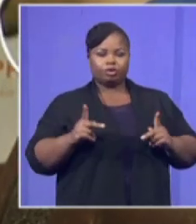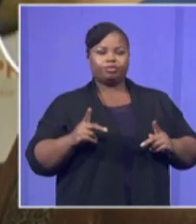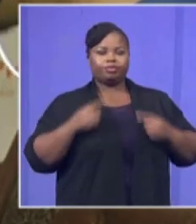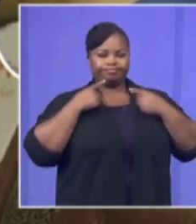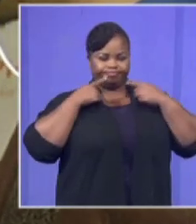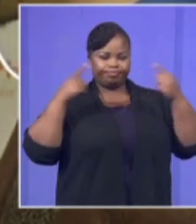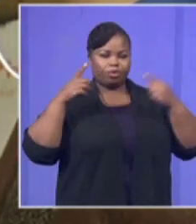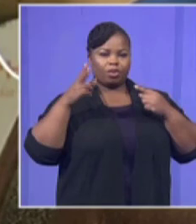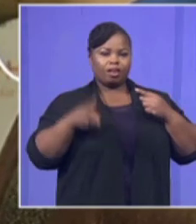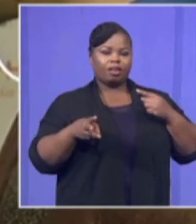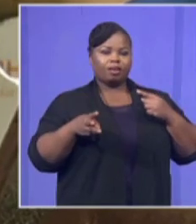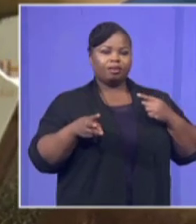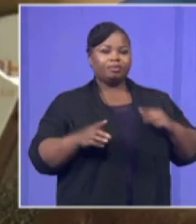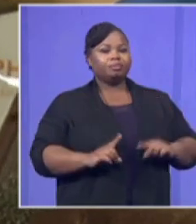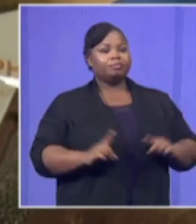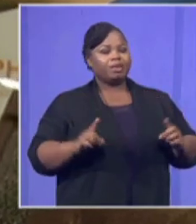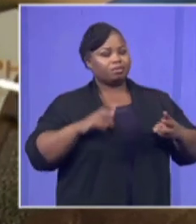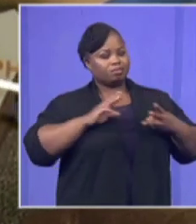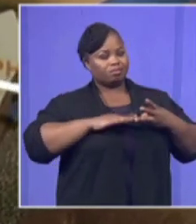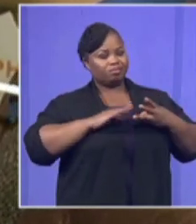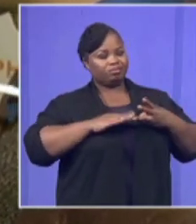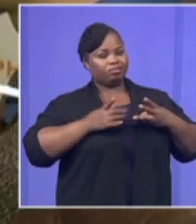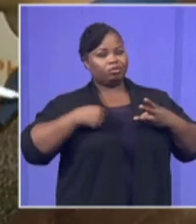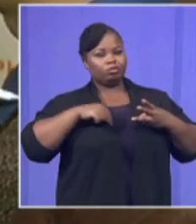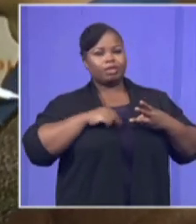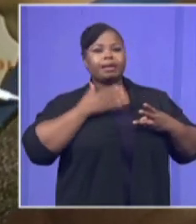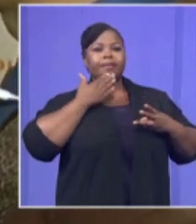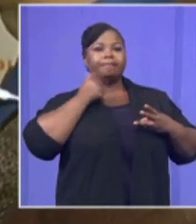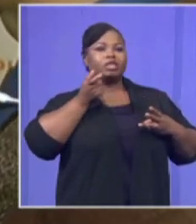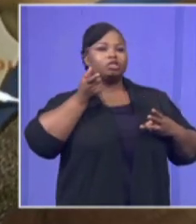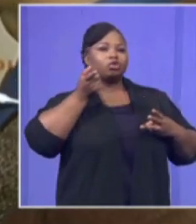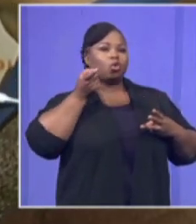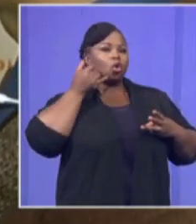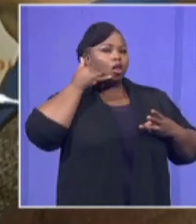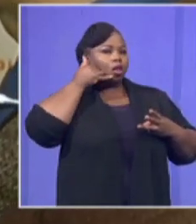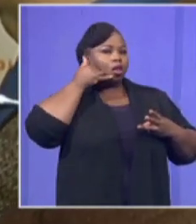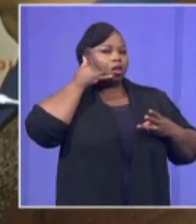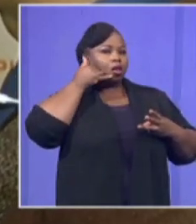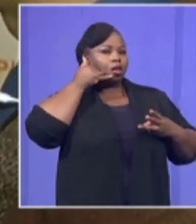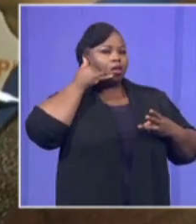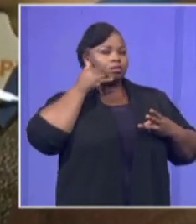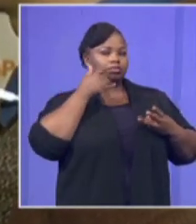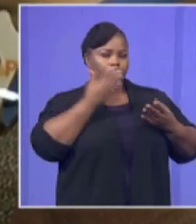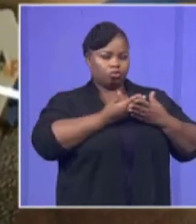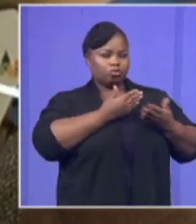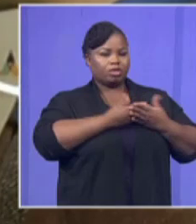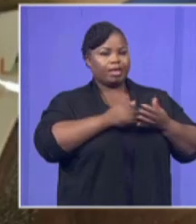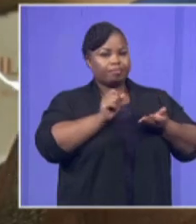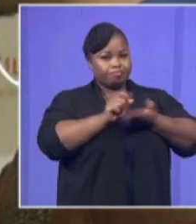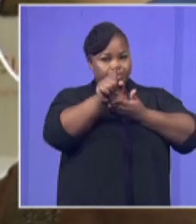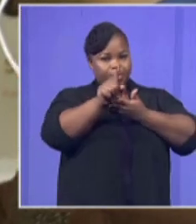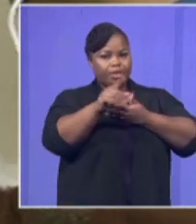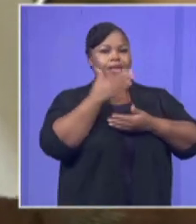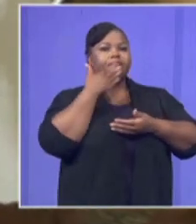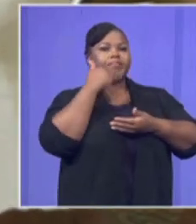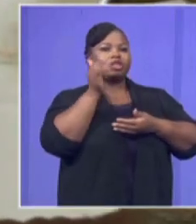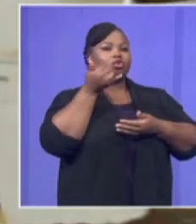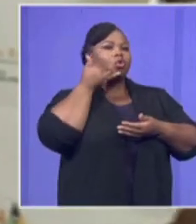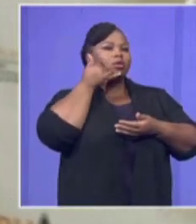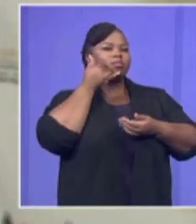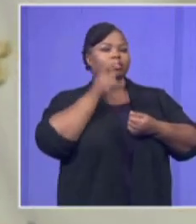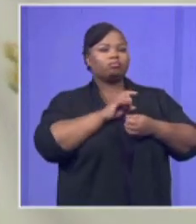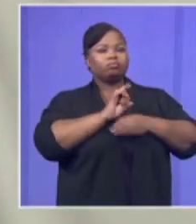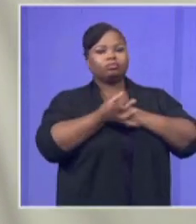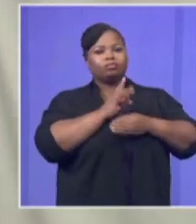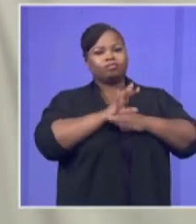number. But there is also a please call number that they can actually send, and there are counseling services that